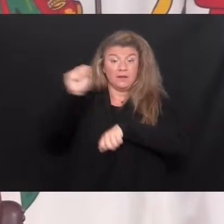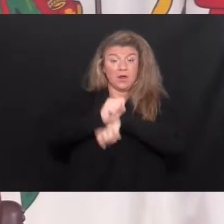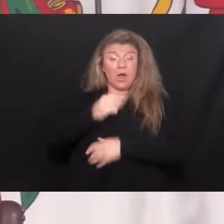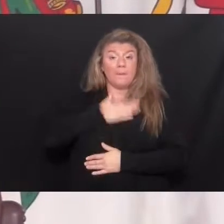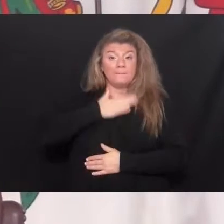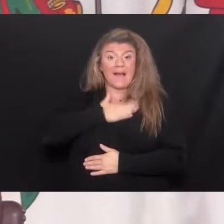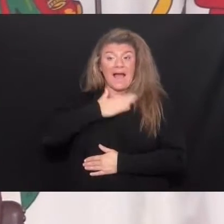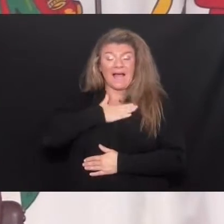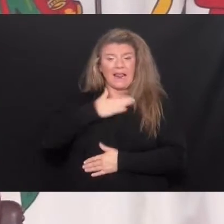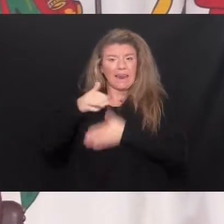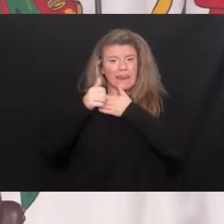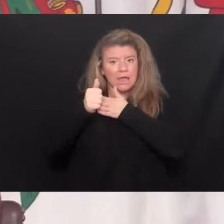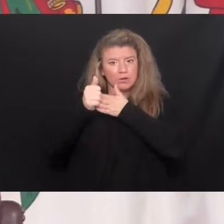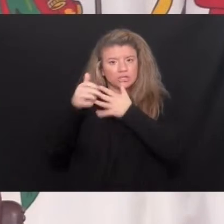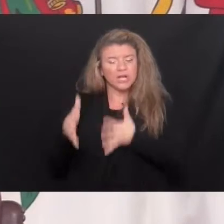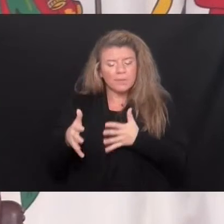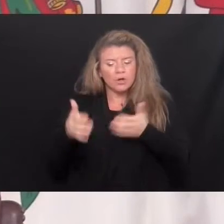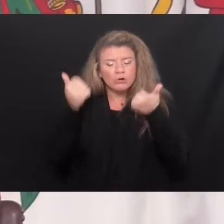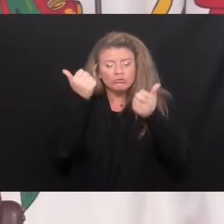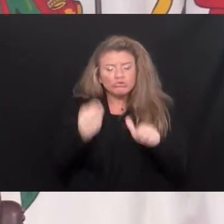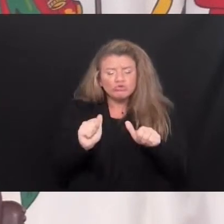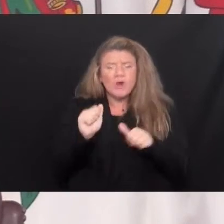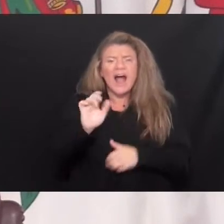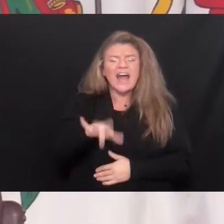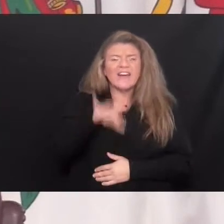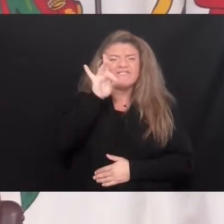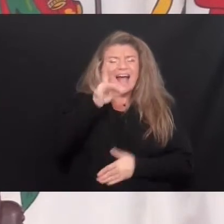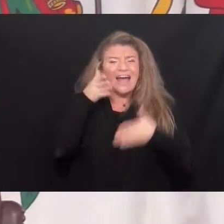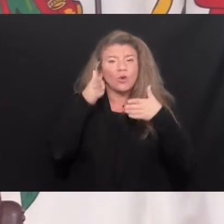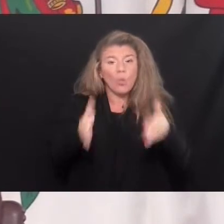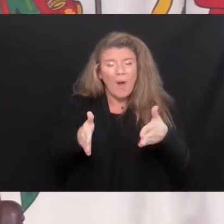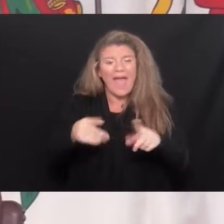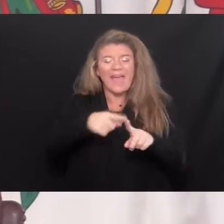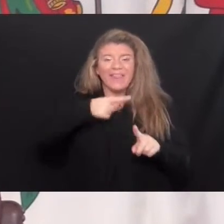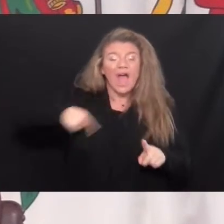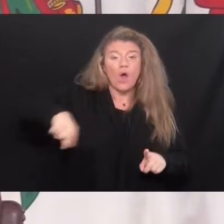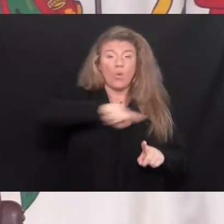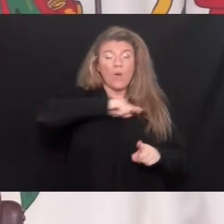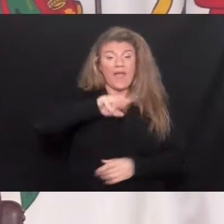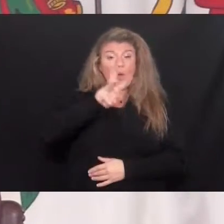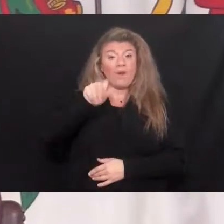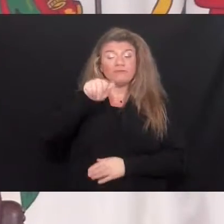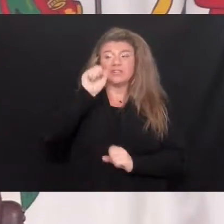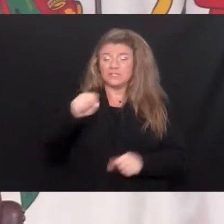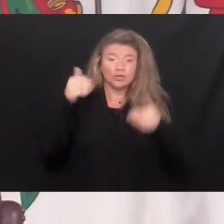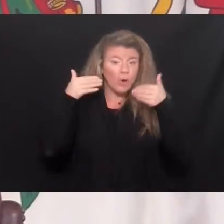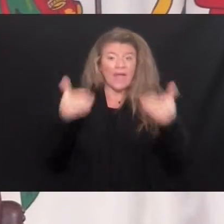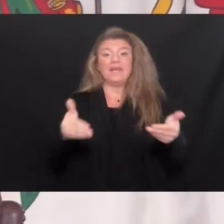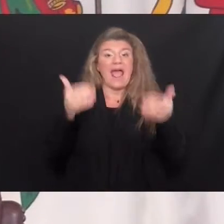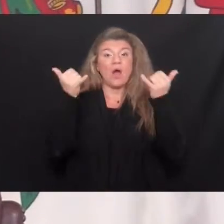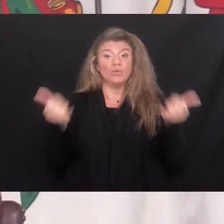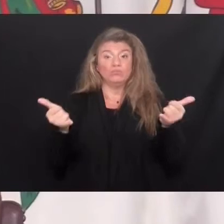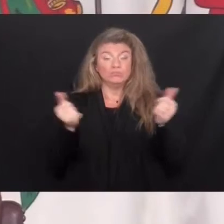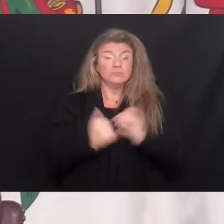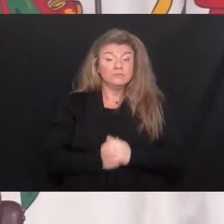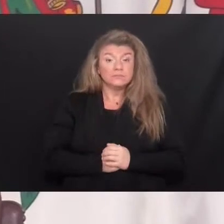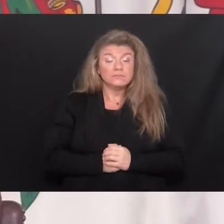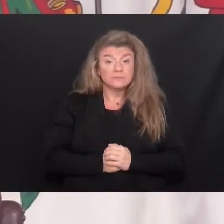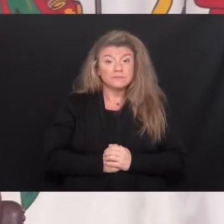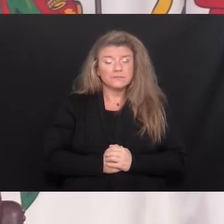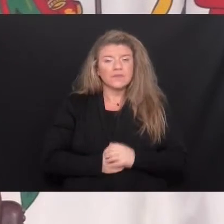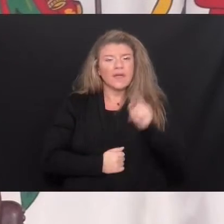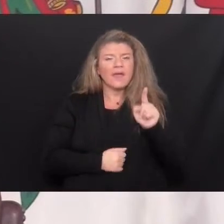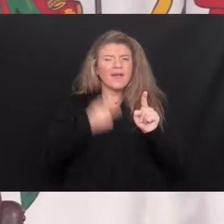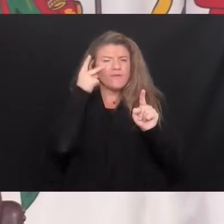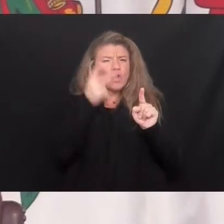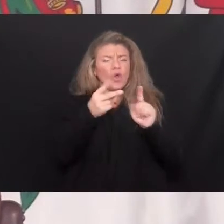direction to try to find a way that we in West Virginia can move right now. if you look